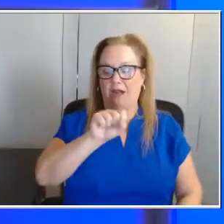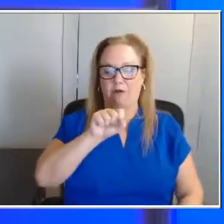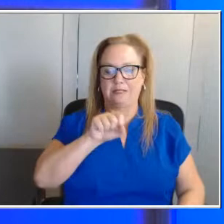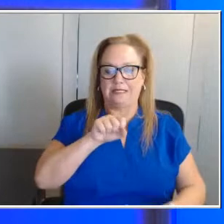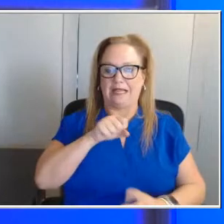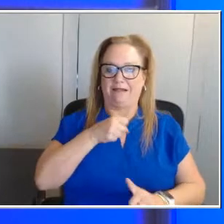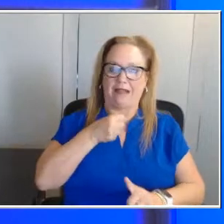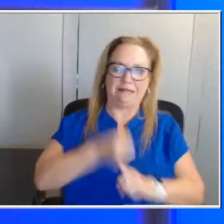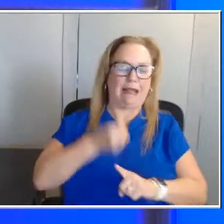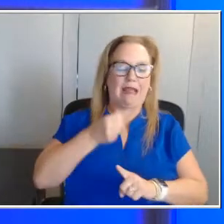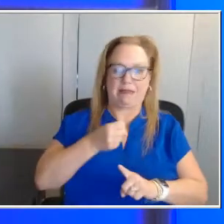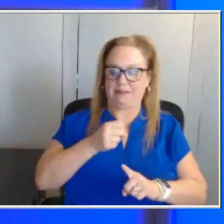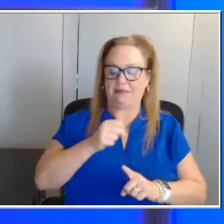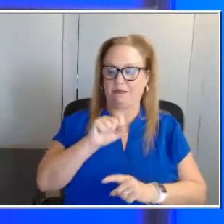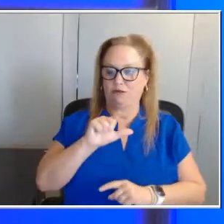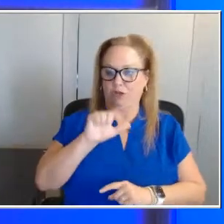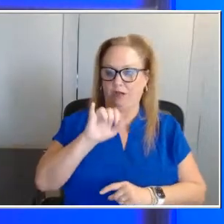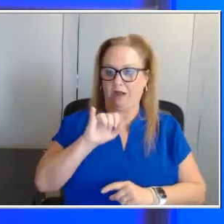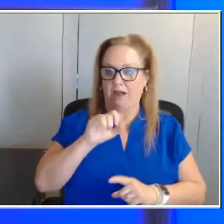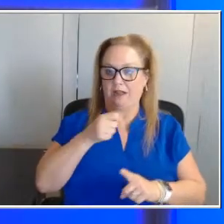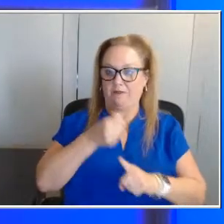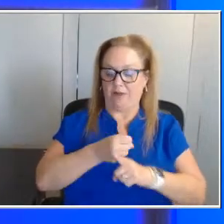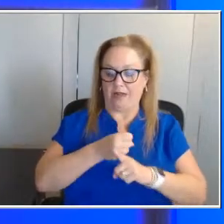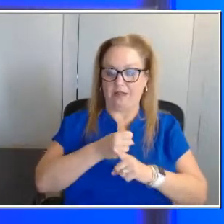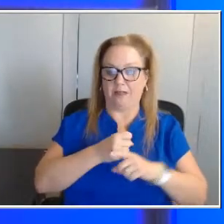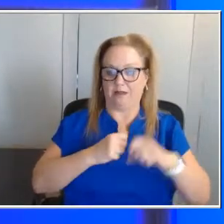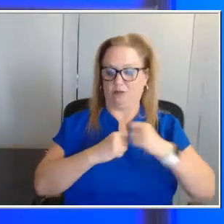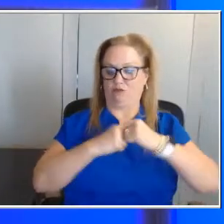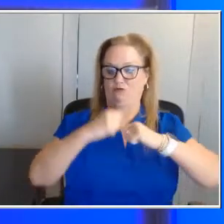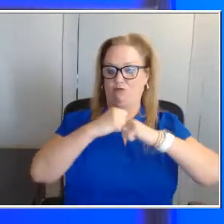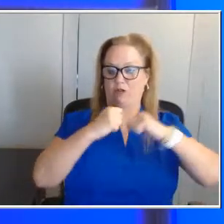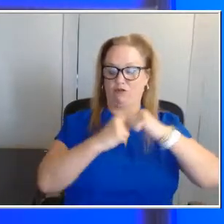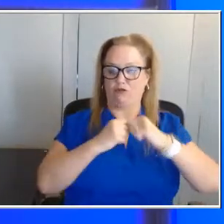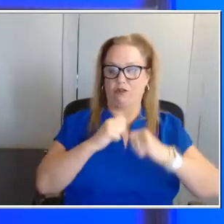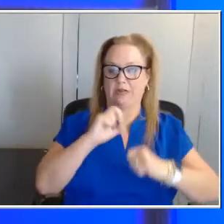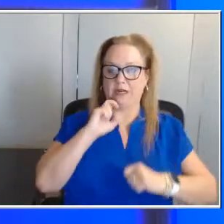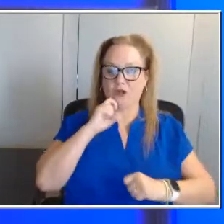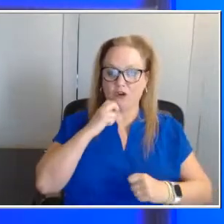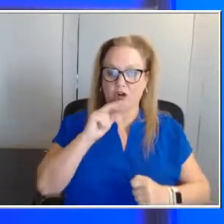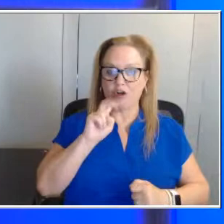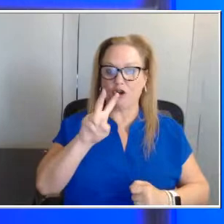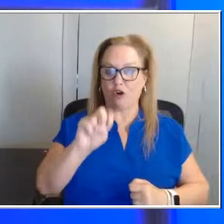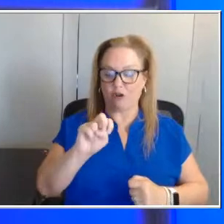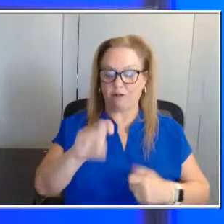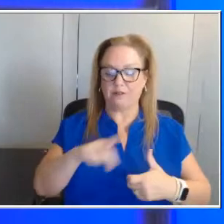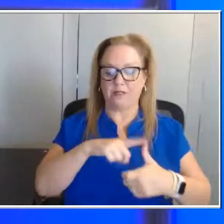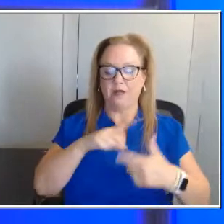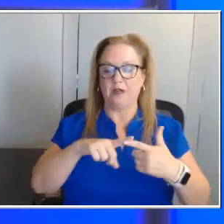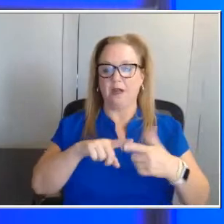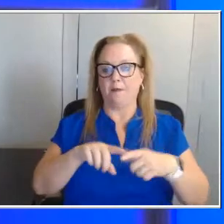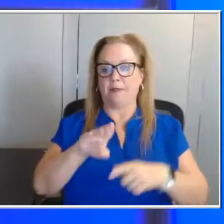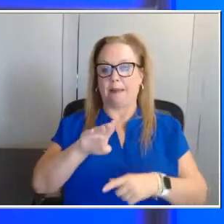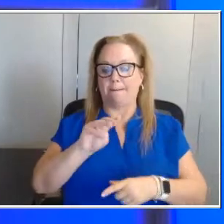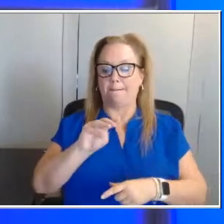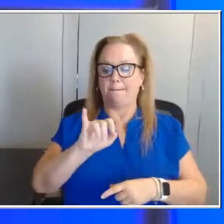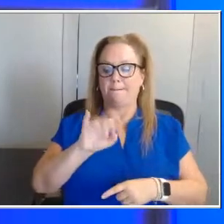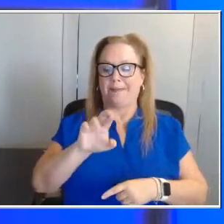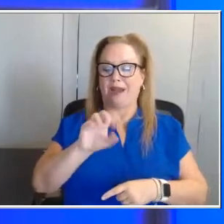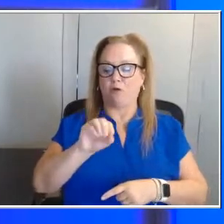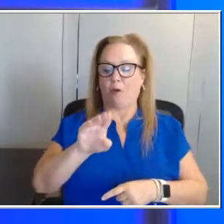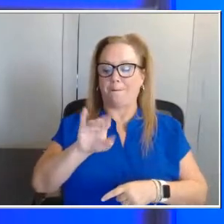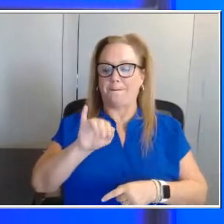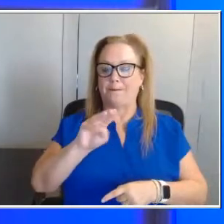can affect not only the kind of structure and nerves, but also that microbiome. So the signals